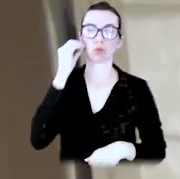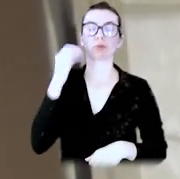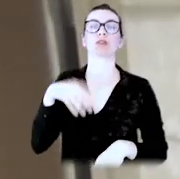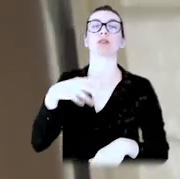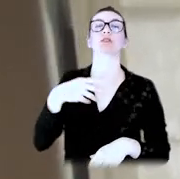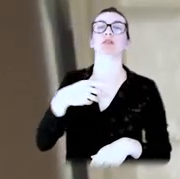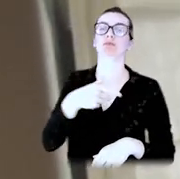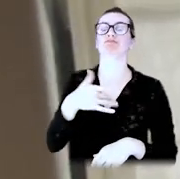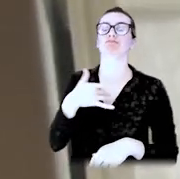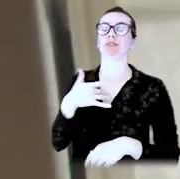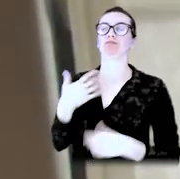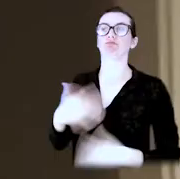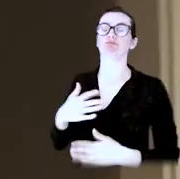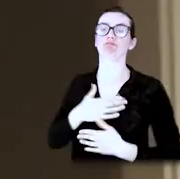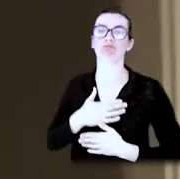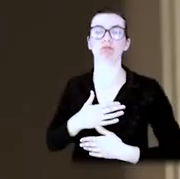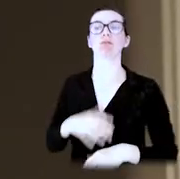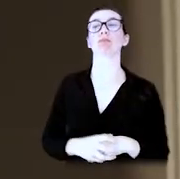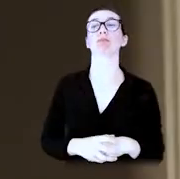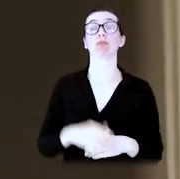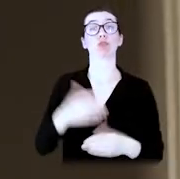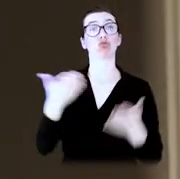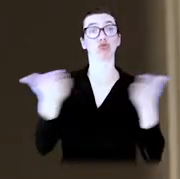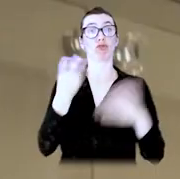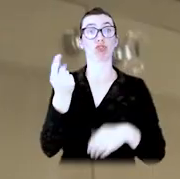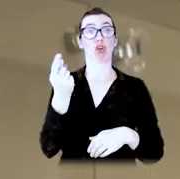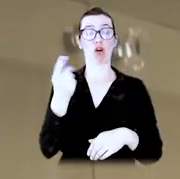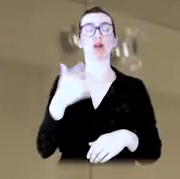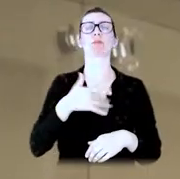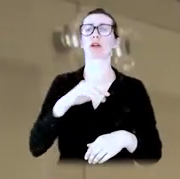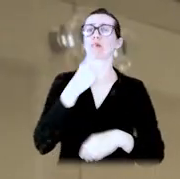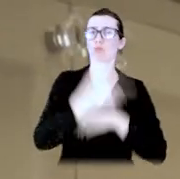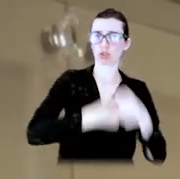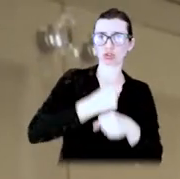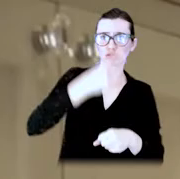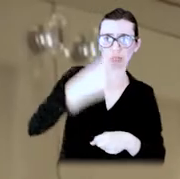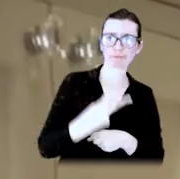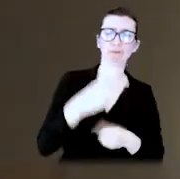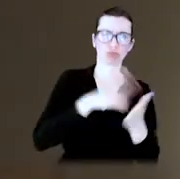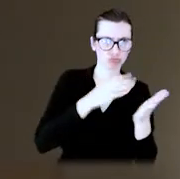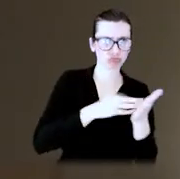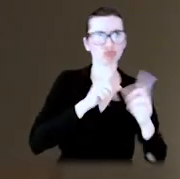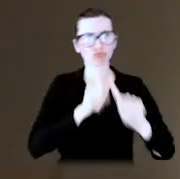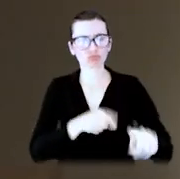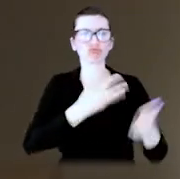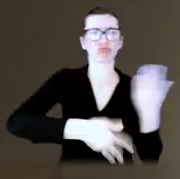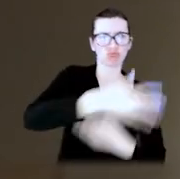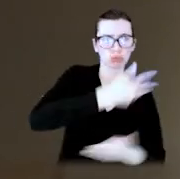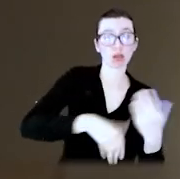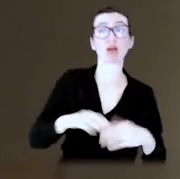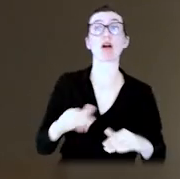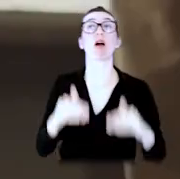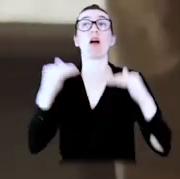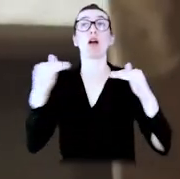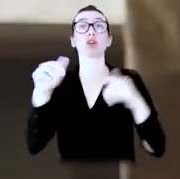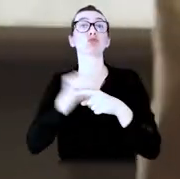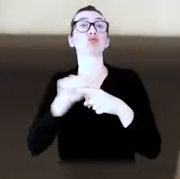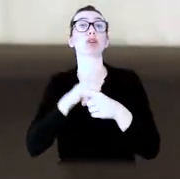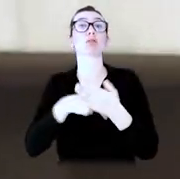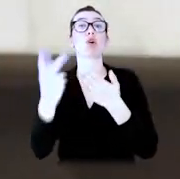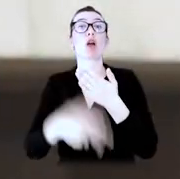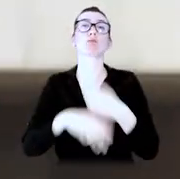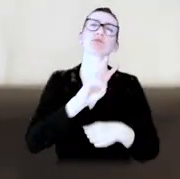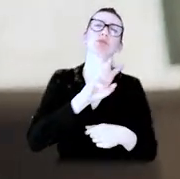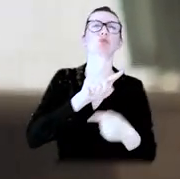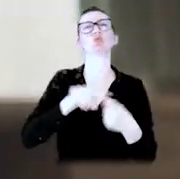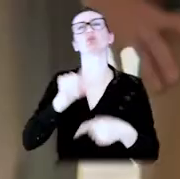its first year and a half learning commands and socializing, then goes on to a training program for 6 to 9 months before being matched with a